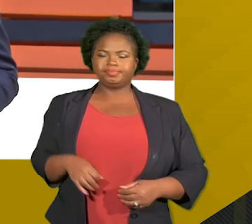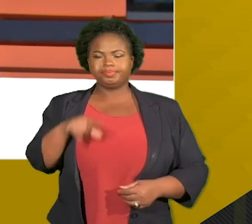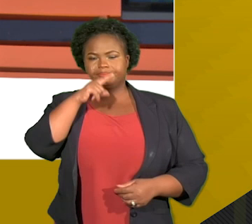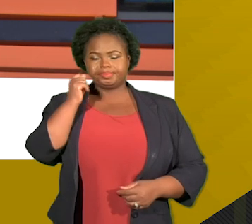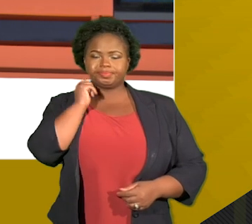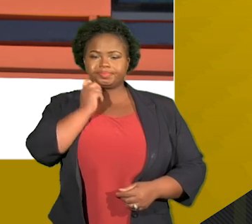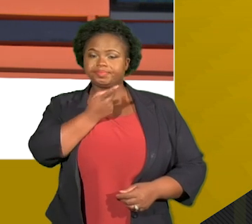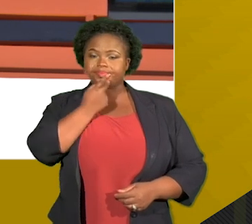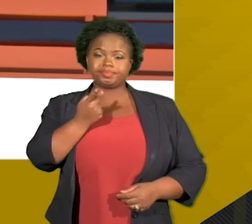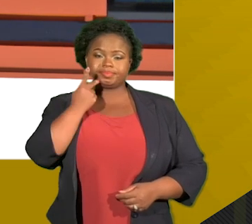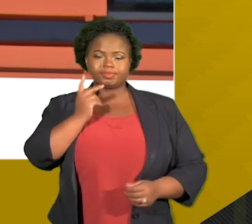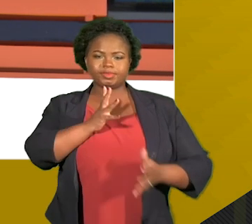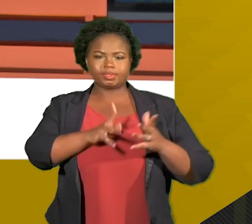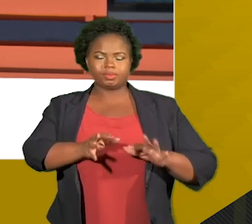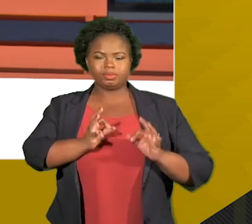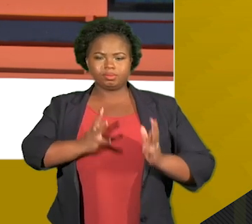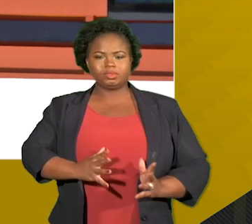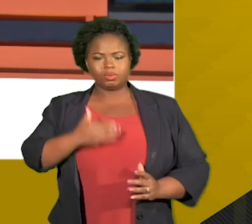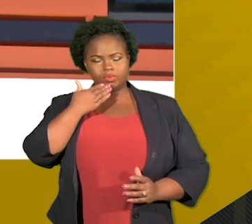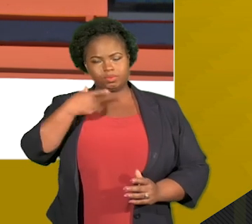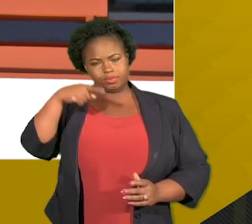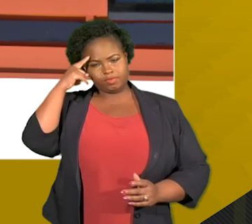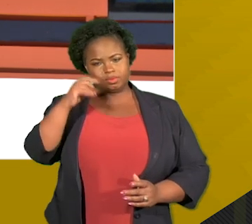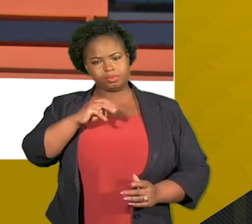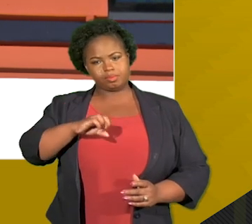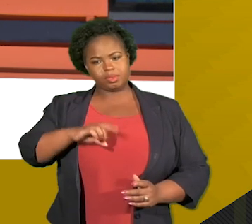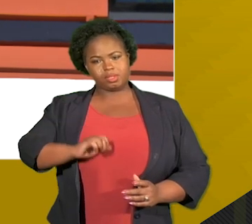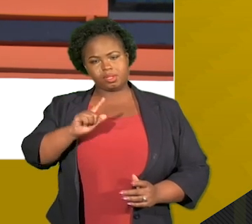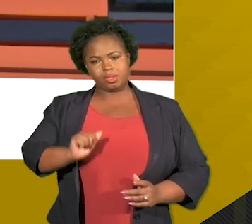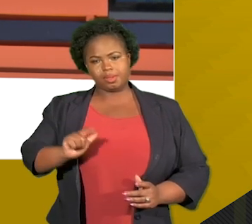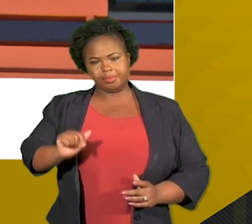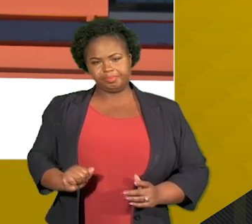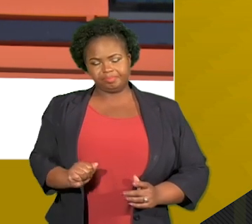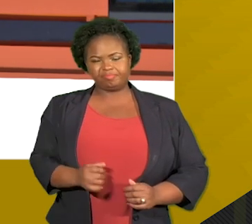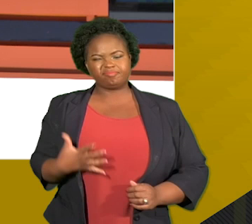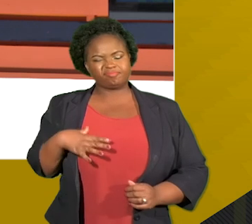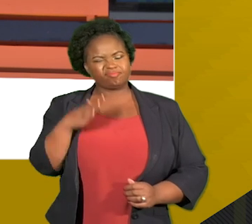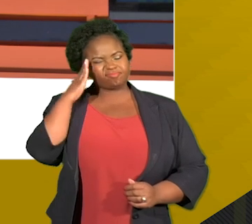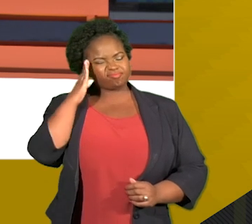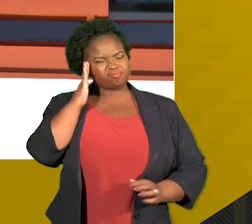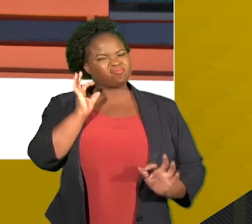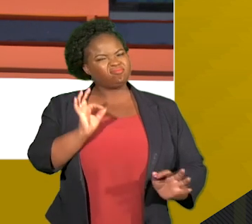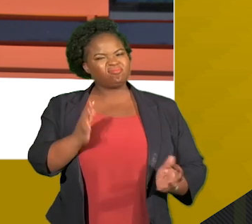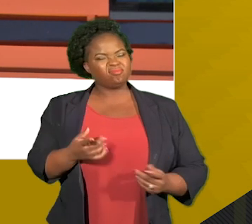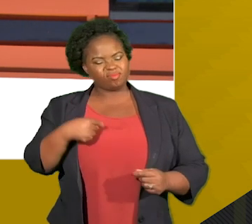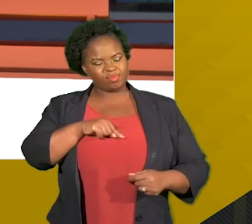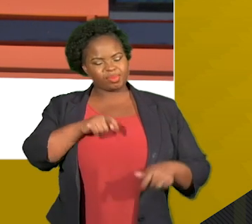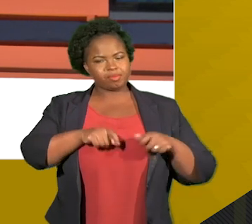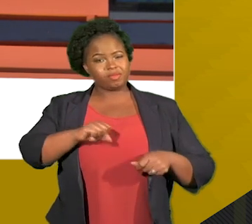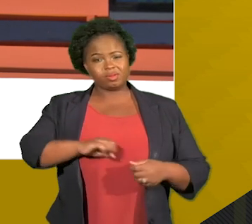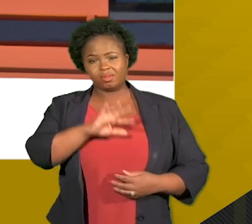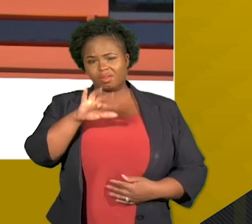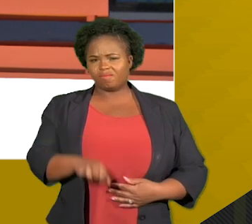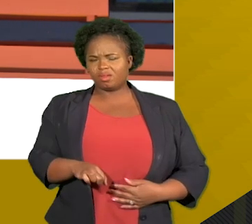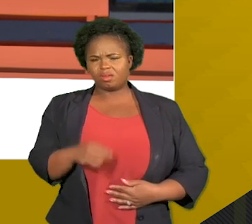waka Shandu, kanti okuyena otolika ngolimi lezandla usisiwethu uFortune wakamadlala. Wanna find out exactly ukuthi thina ma South Africans, do we have